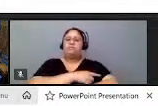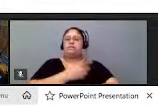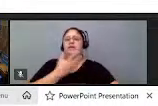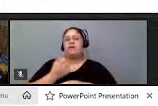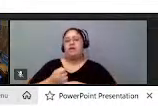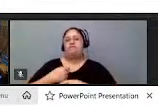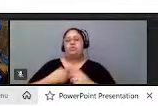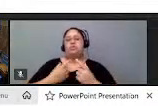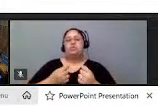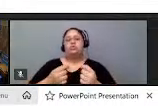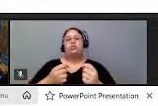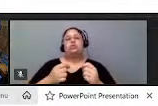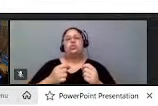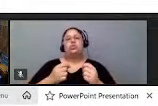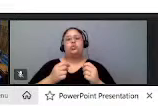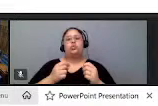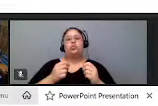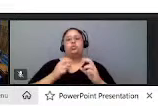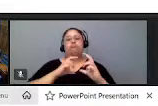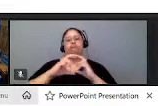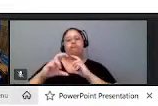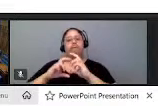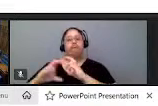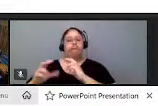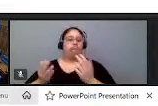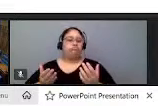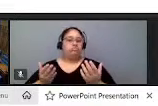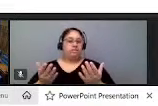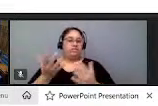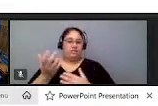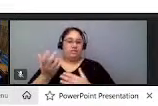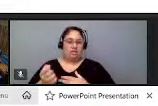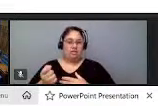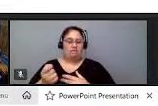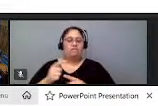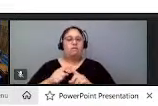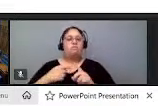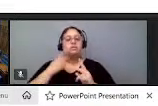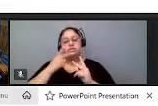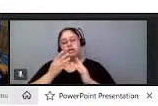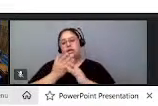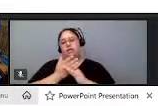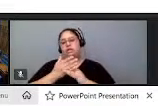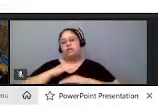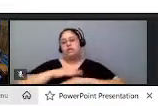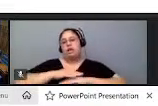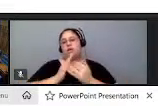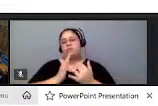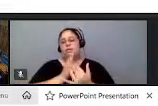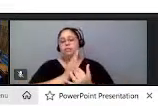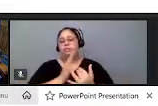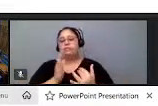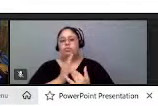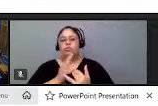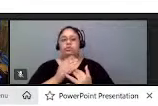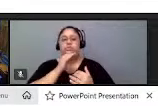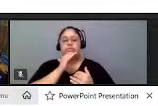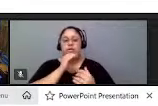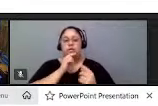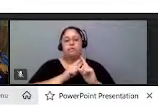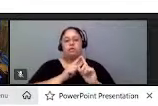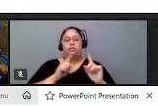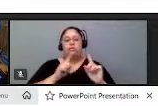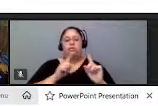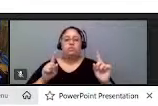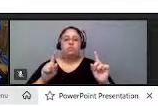to run shuttle services um if I look at the period uh between December